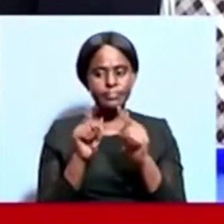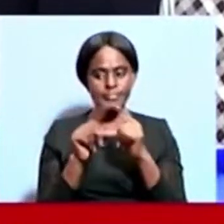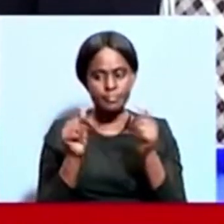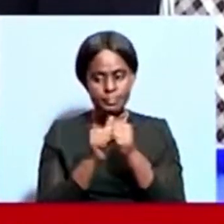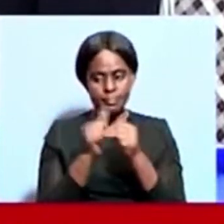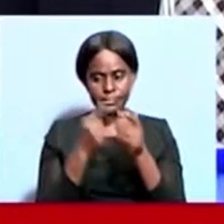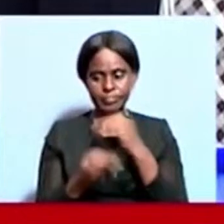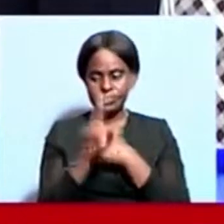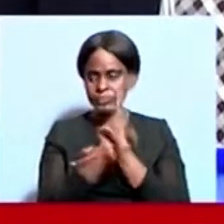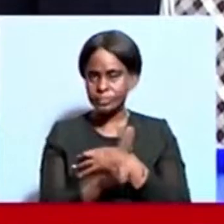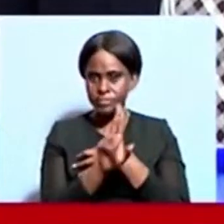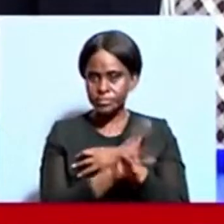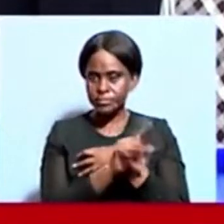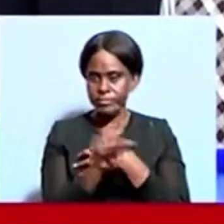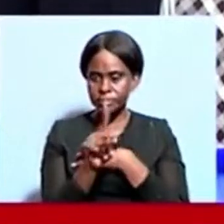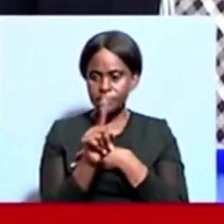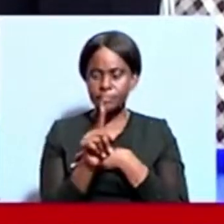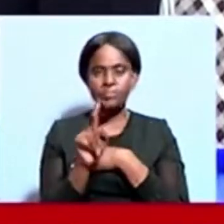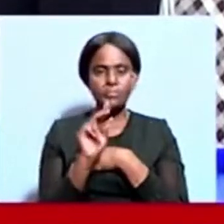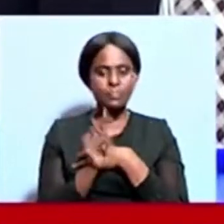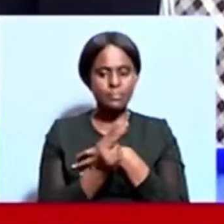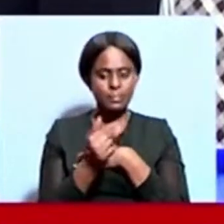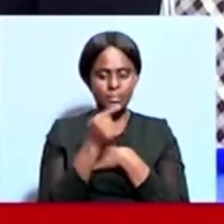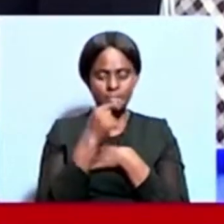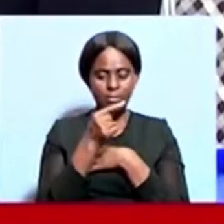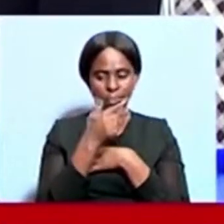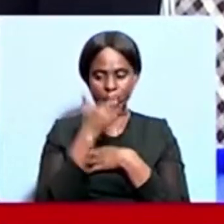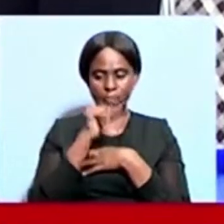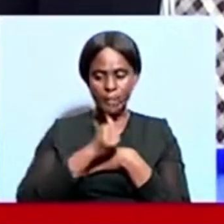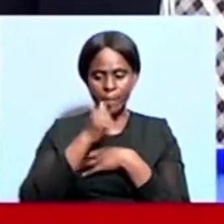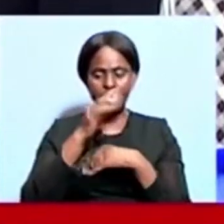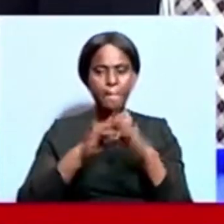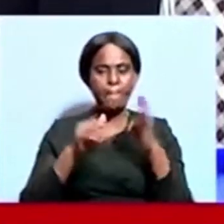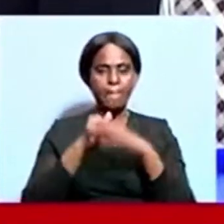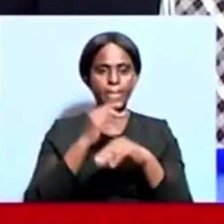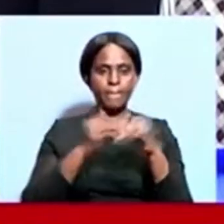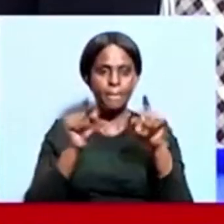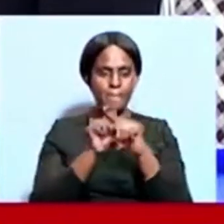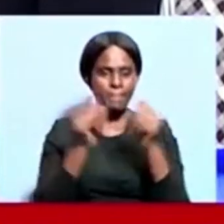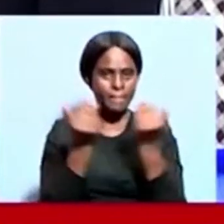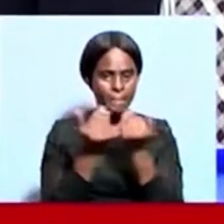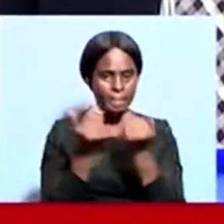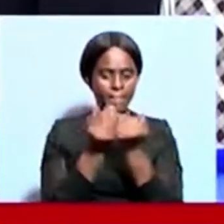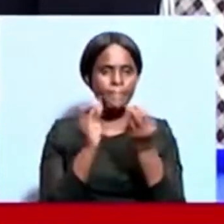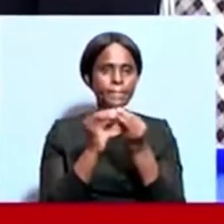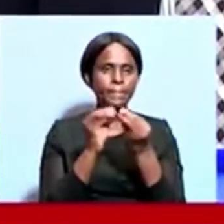of the utilization, that is where we are saying would be comfortable to seek further guidance.